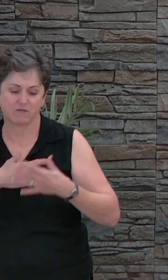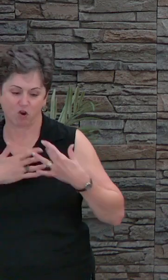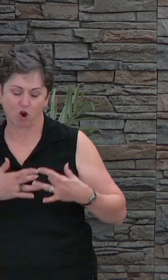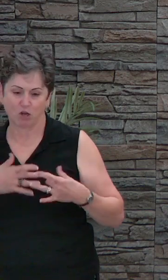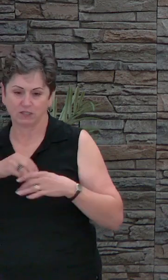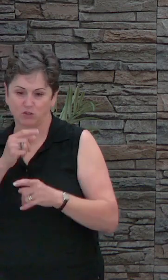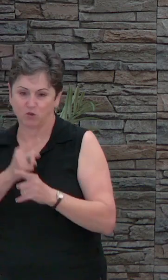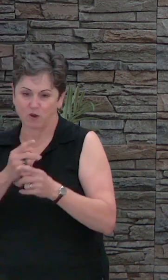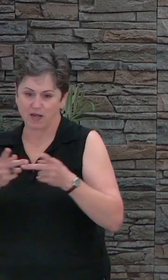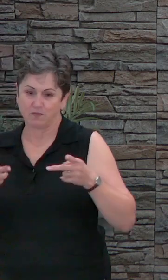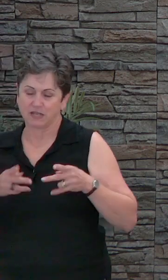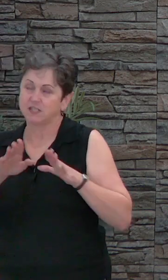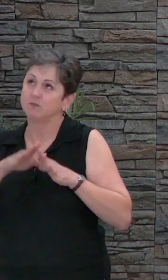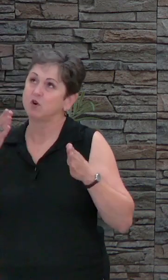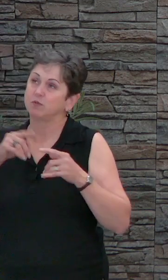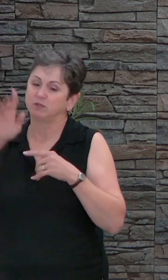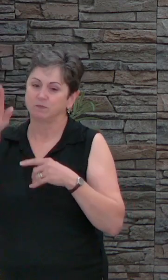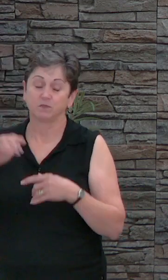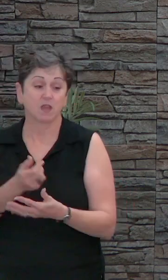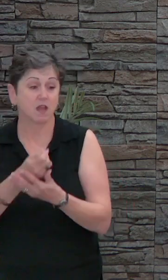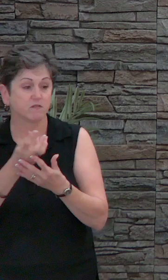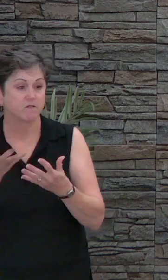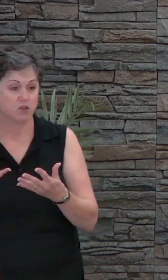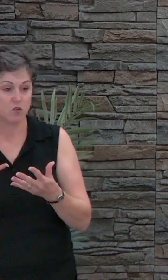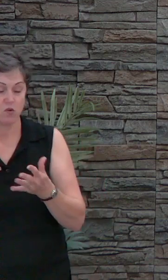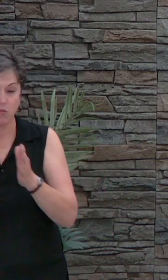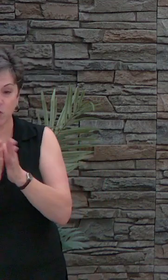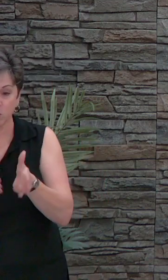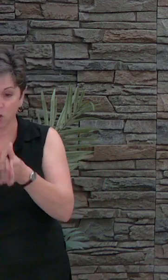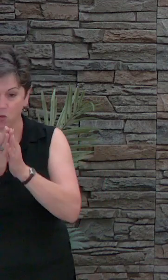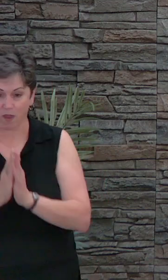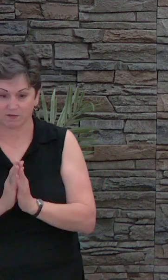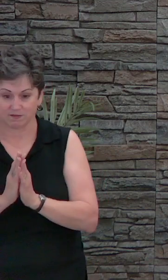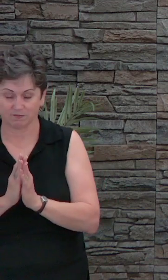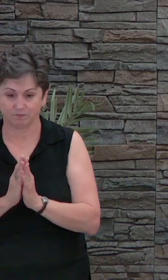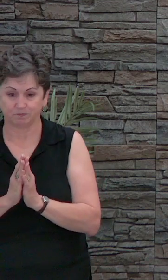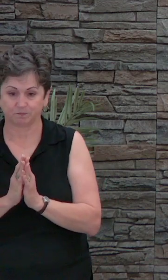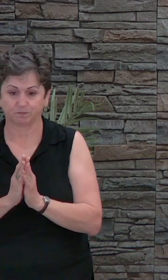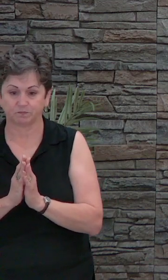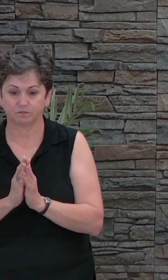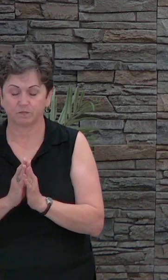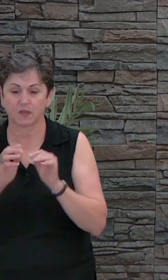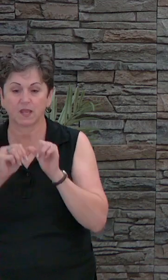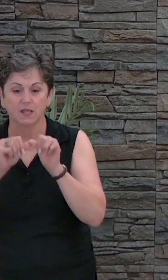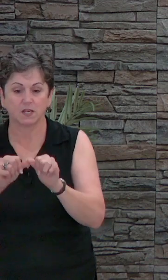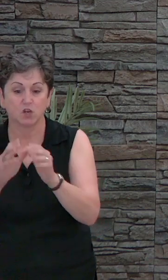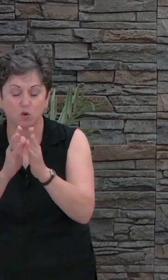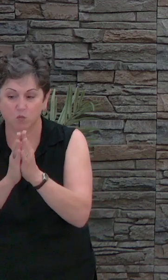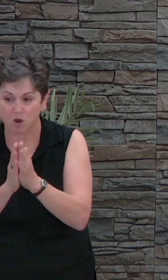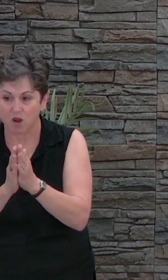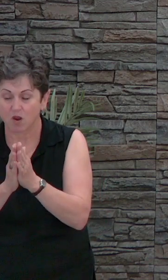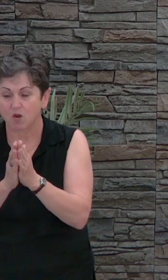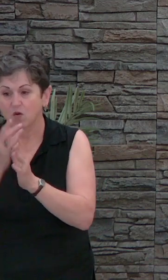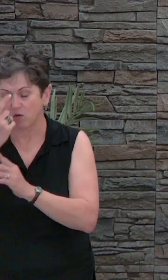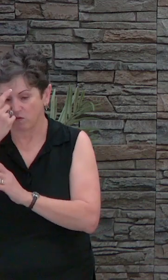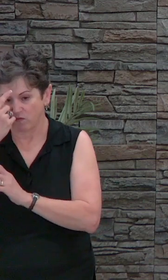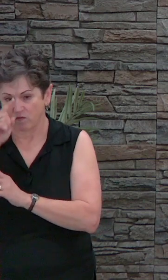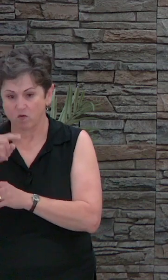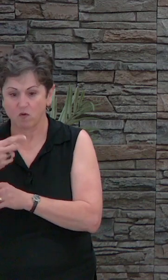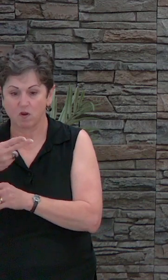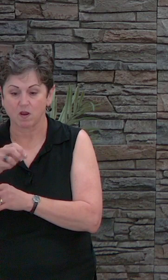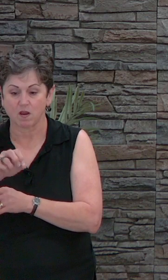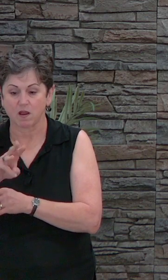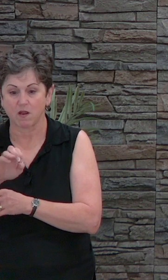right place. We have a few prayer requests today. Continued prayer for